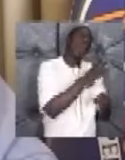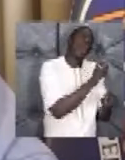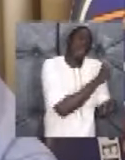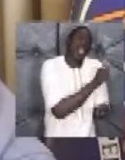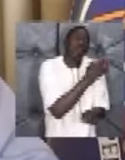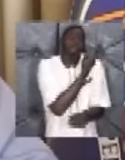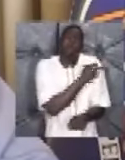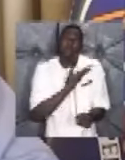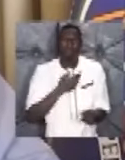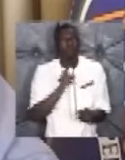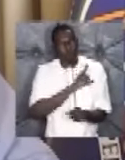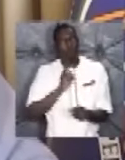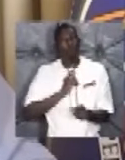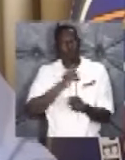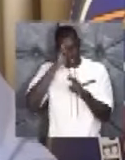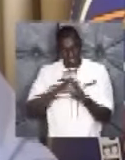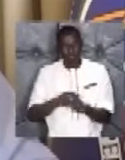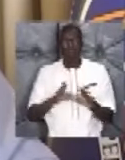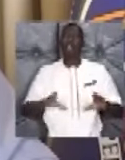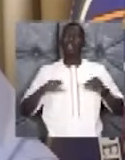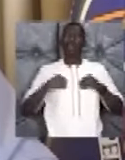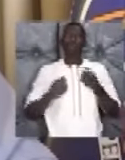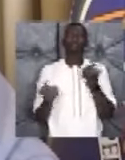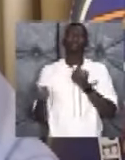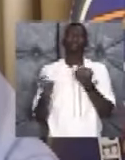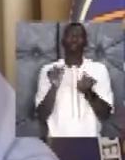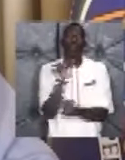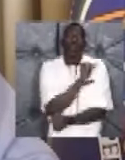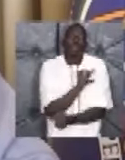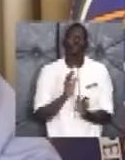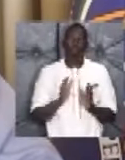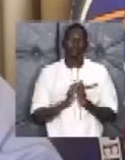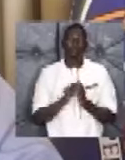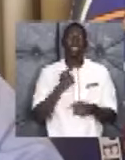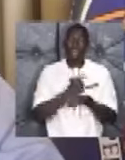our tolerance and respect for each other.